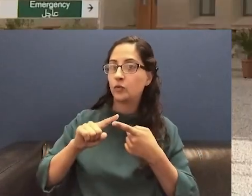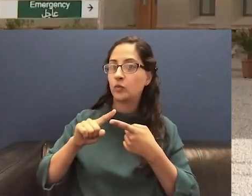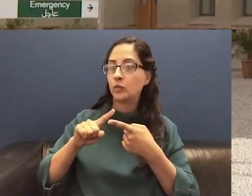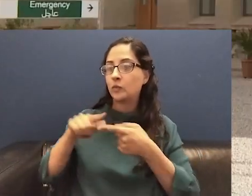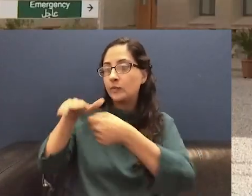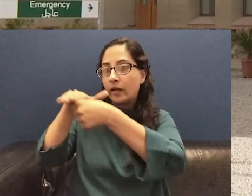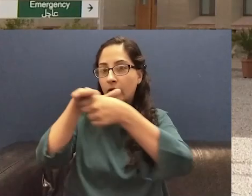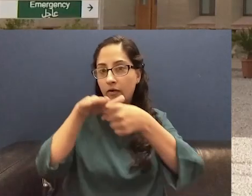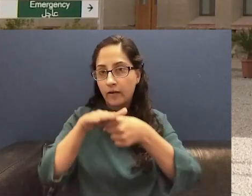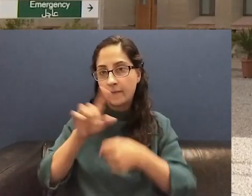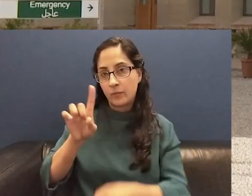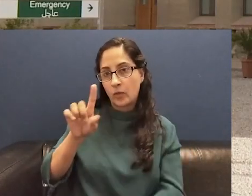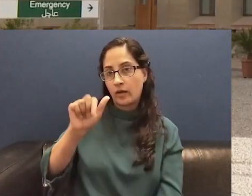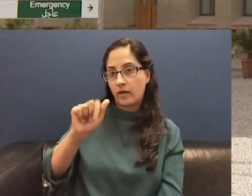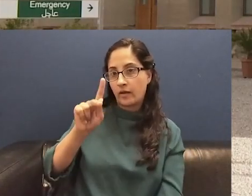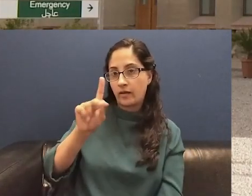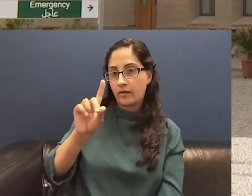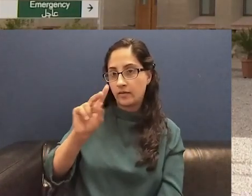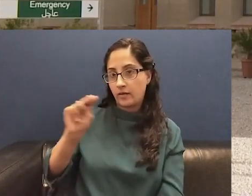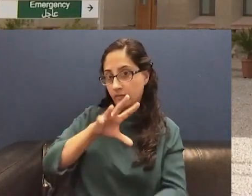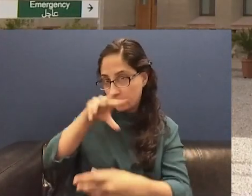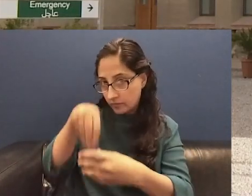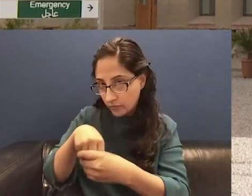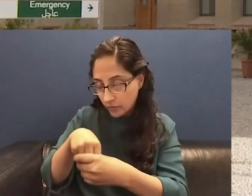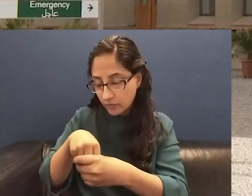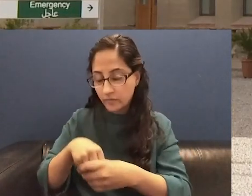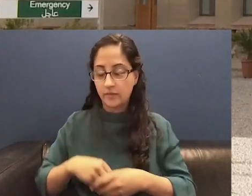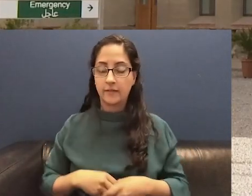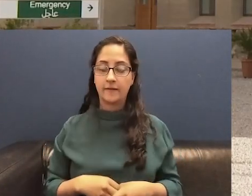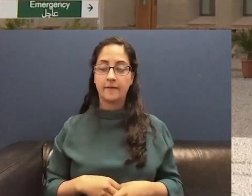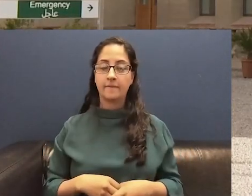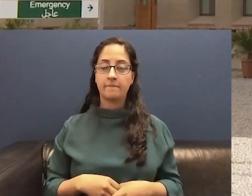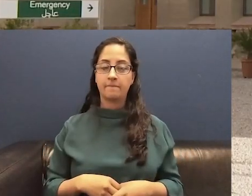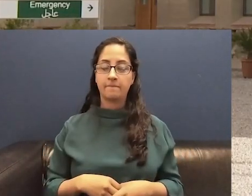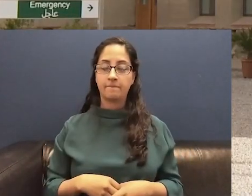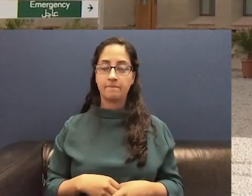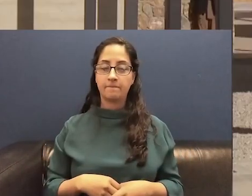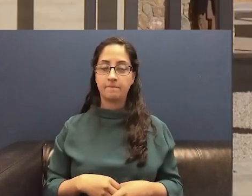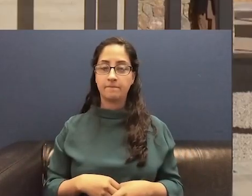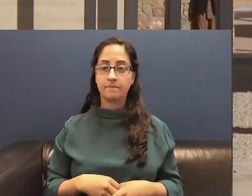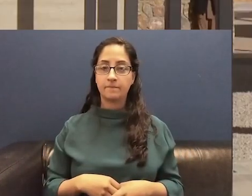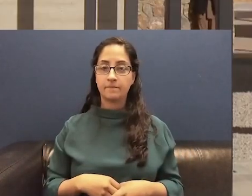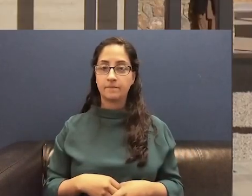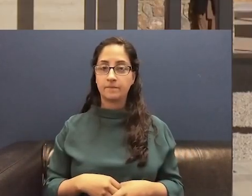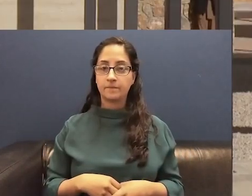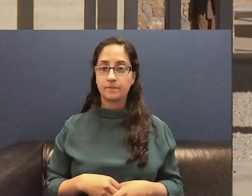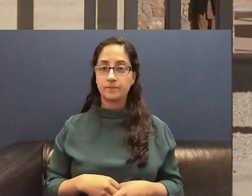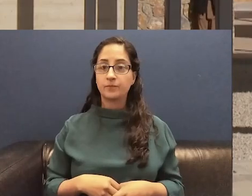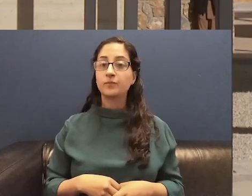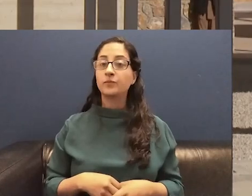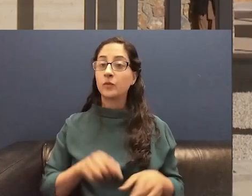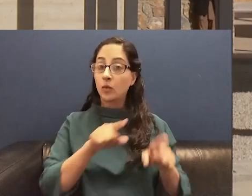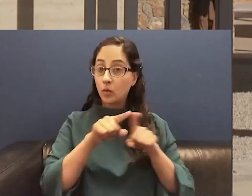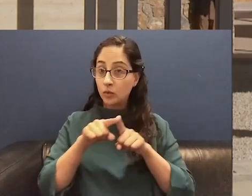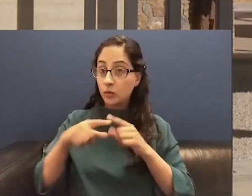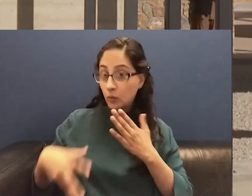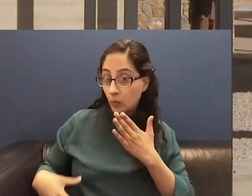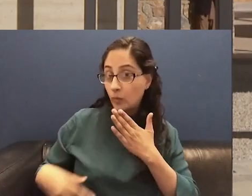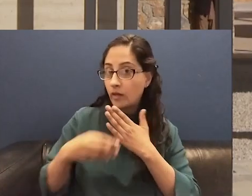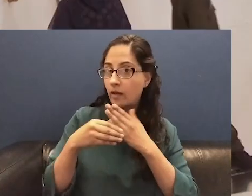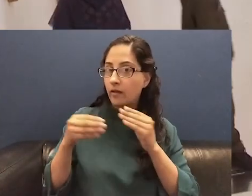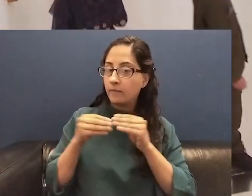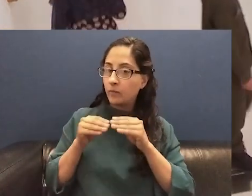more complementary activities and complement the health service delivery at all levels, from